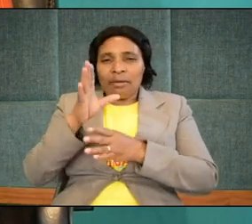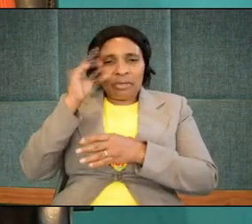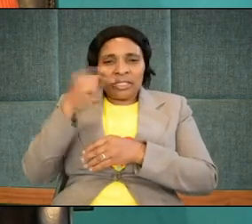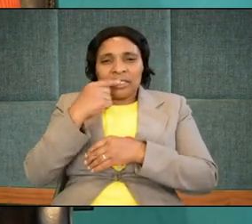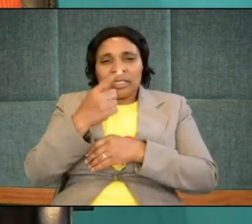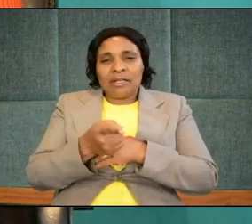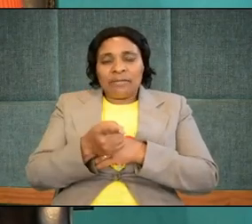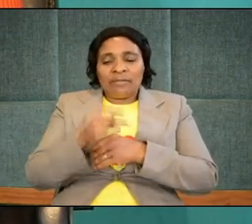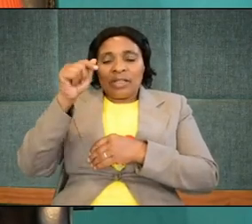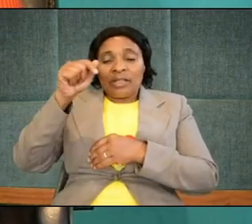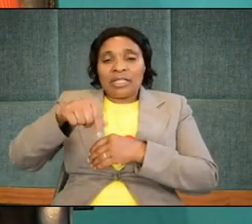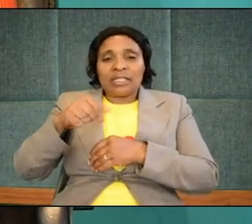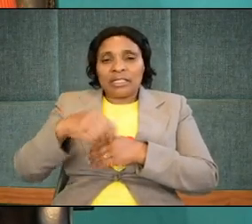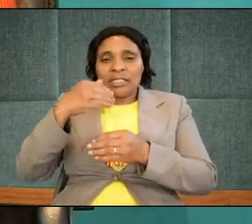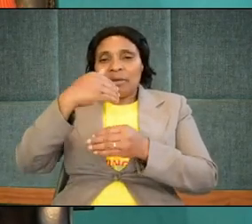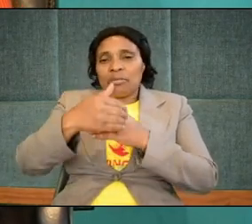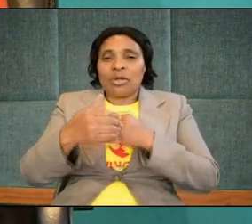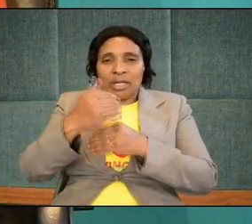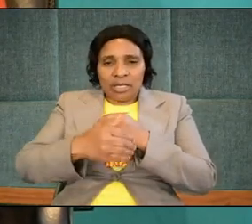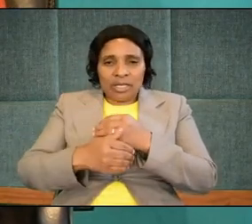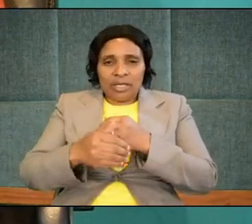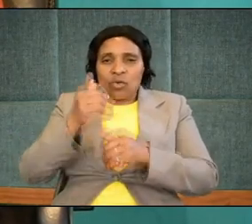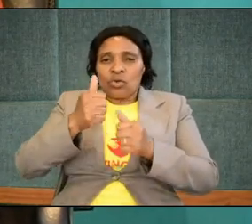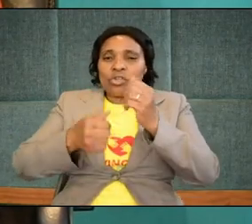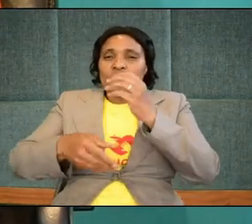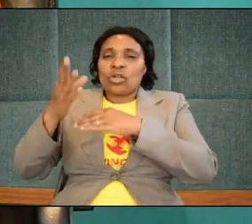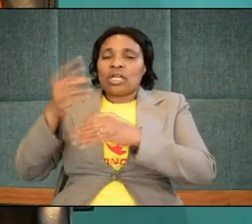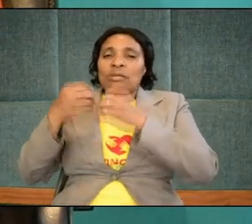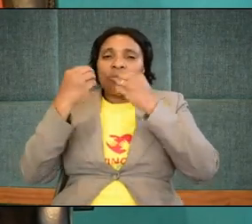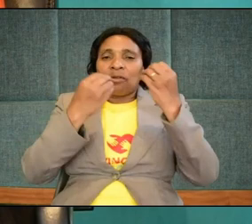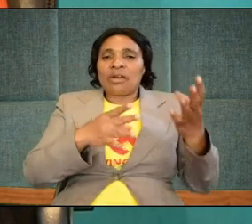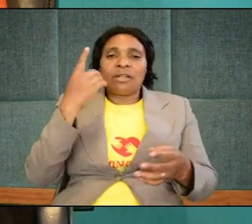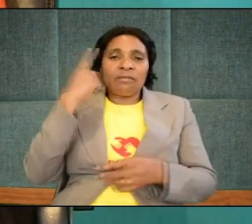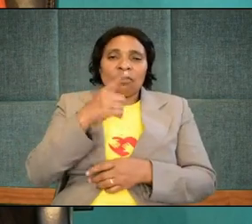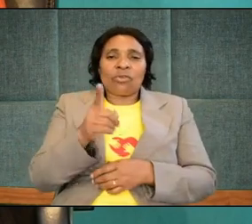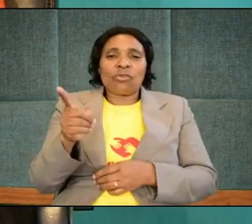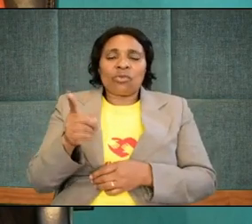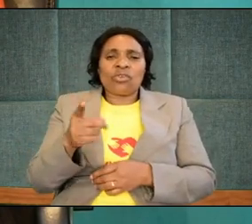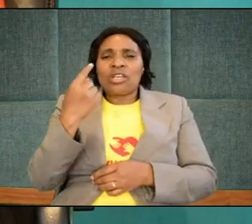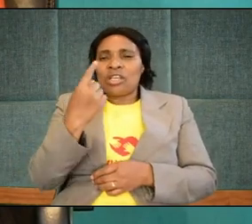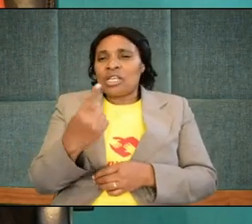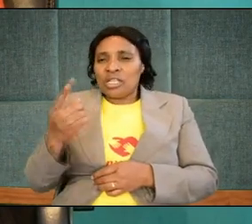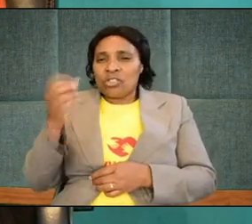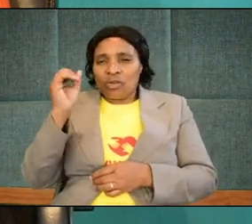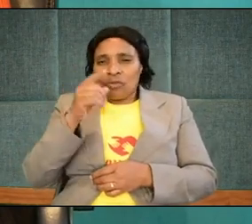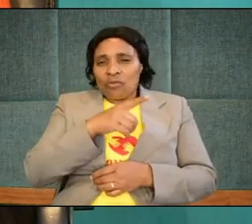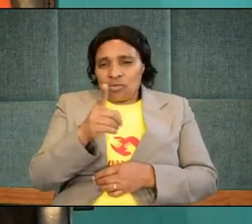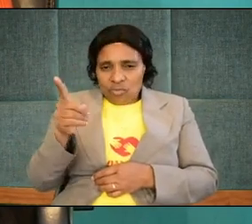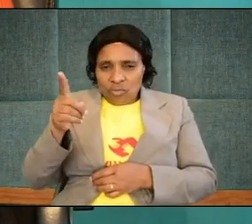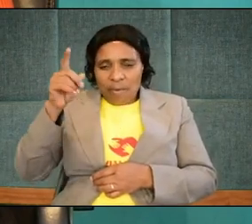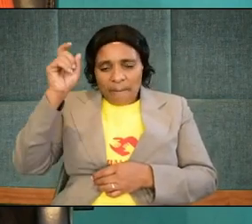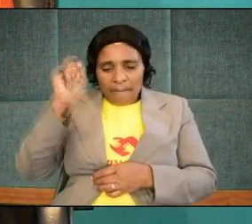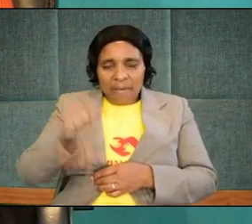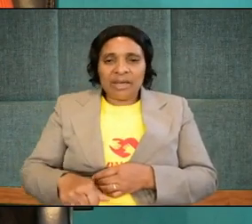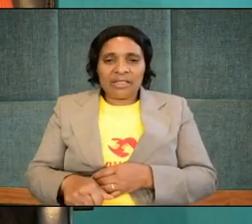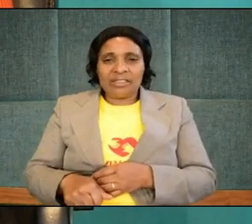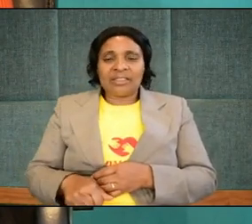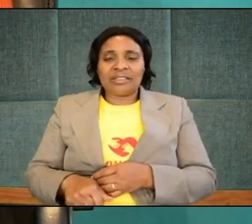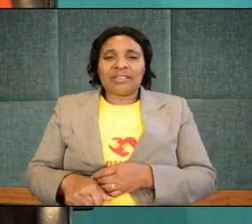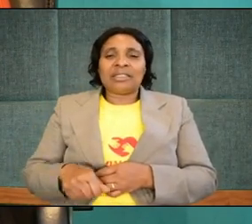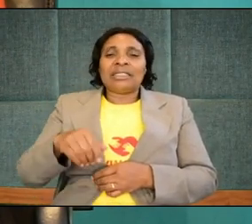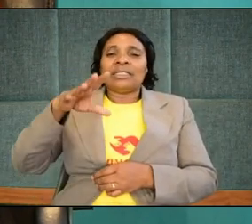Moses told them that this is the bread that God has provided for you. Now, each of you is to take, how many is